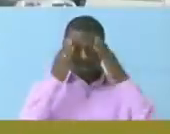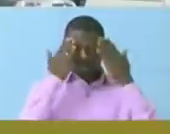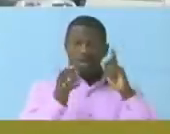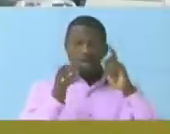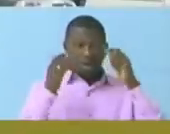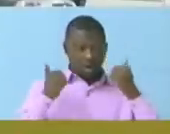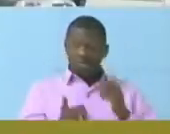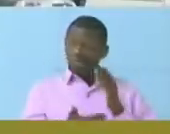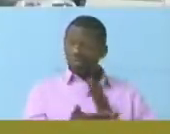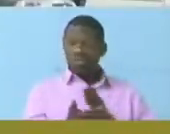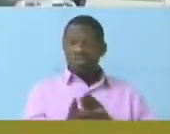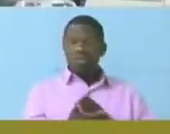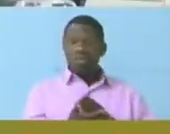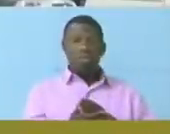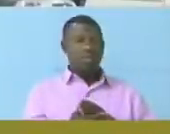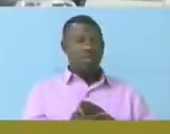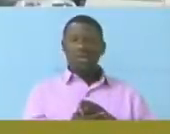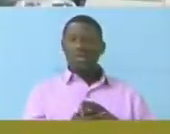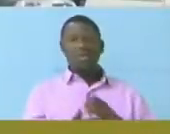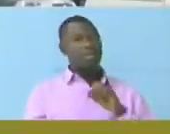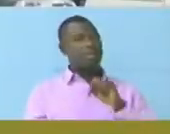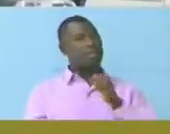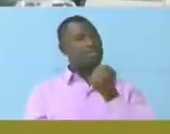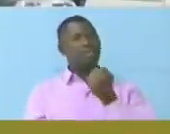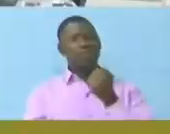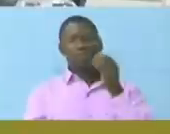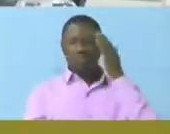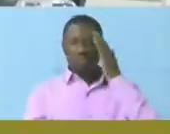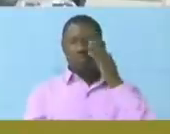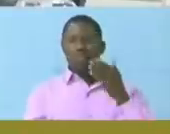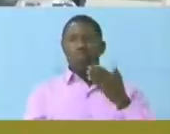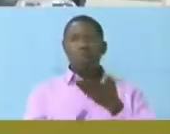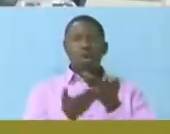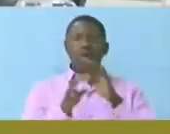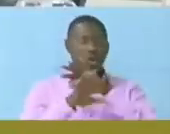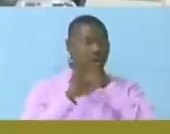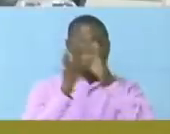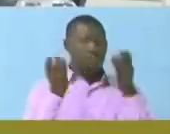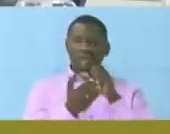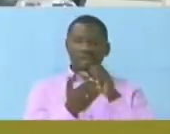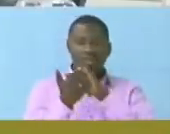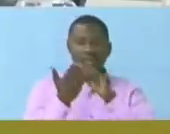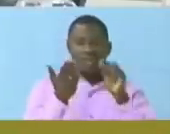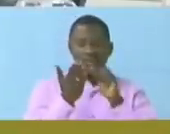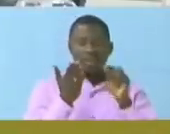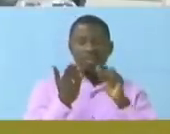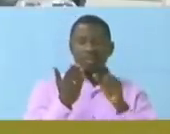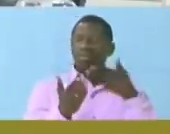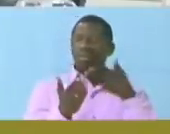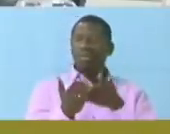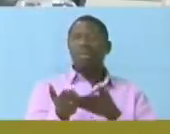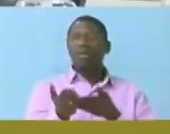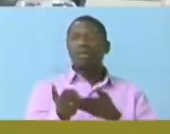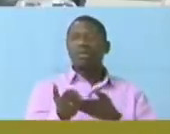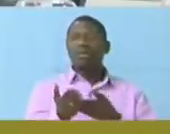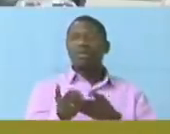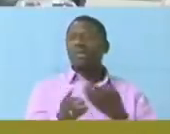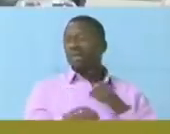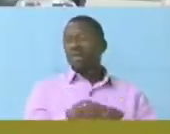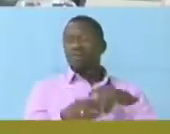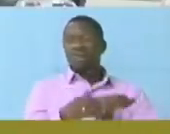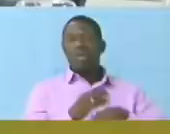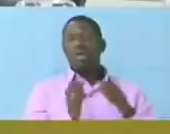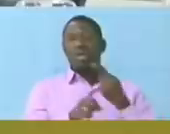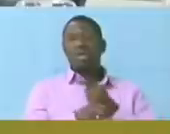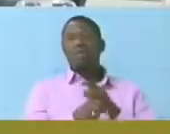know whether all these names or whatever should be there. Because I was not here. But all that I know is that from Martin's